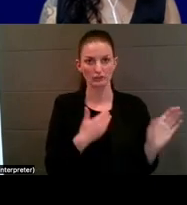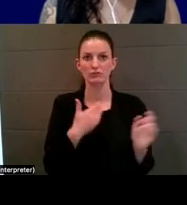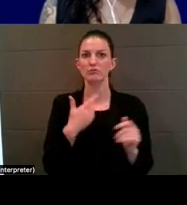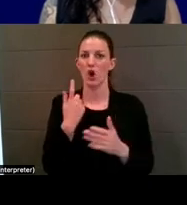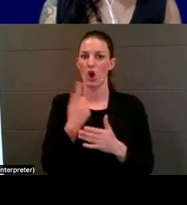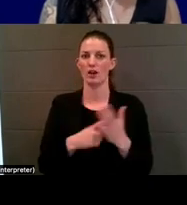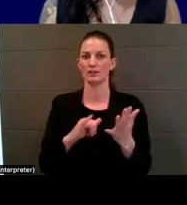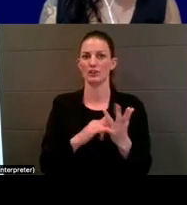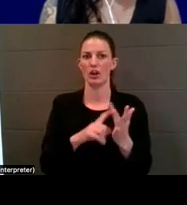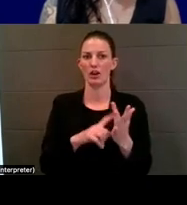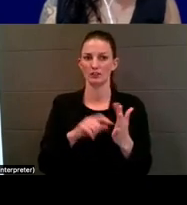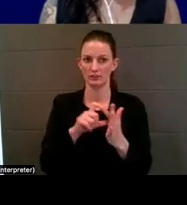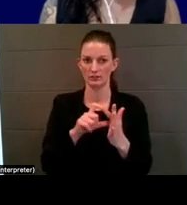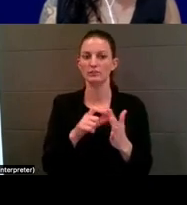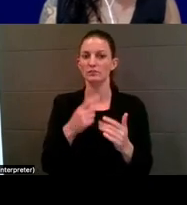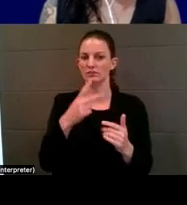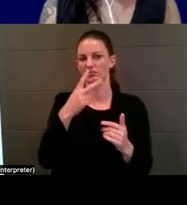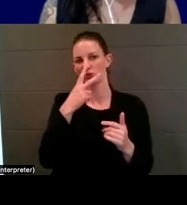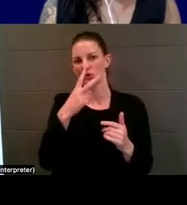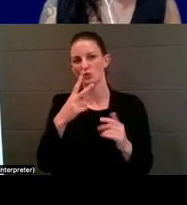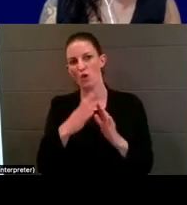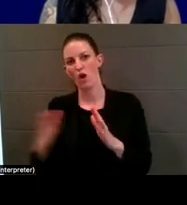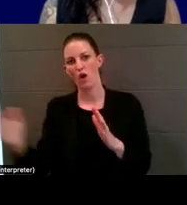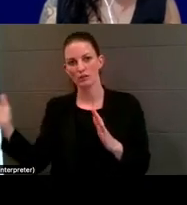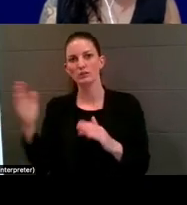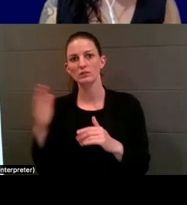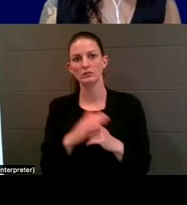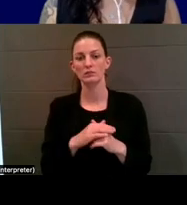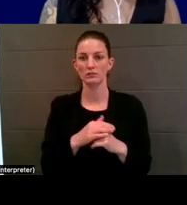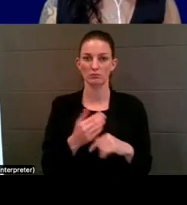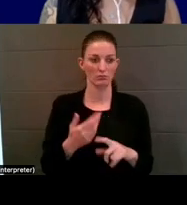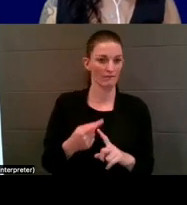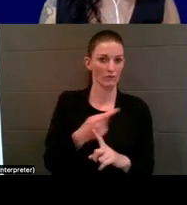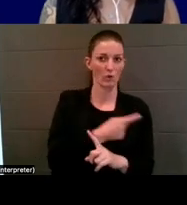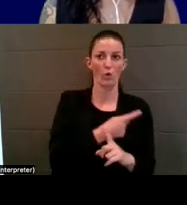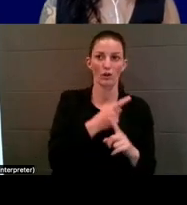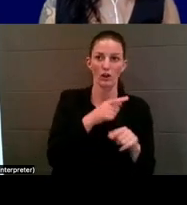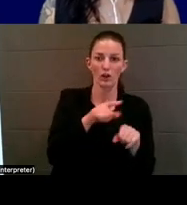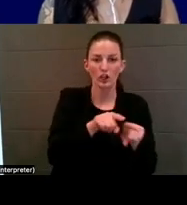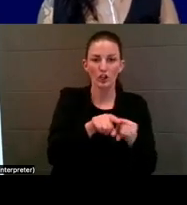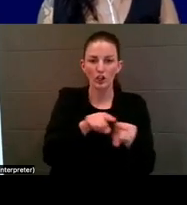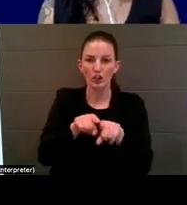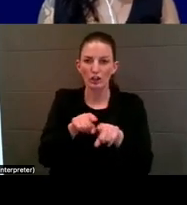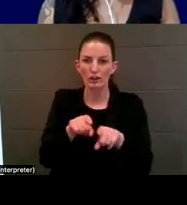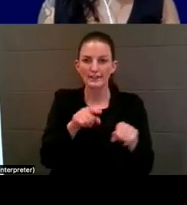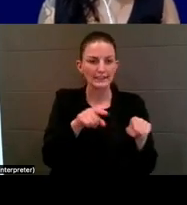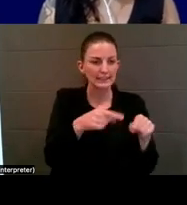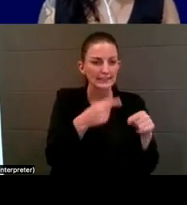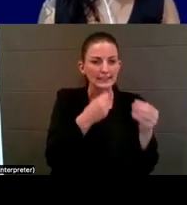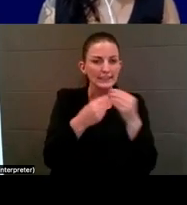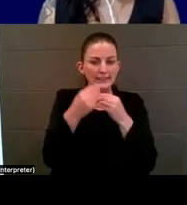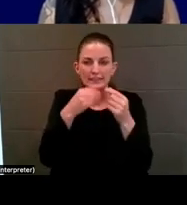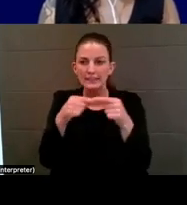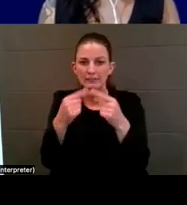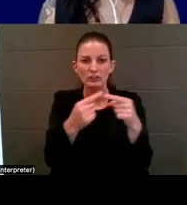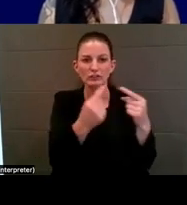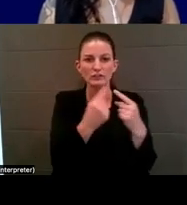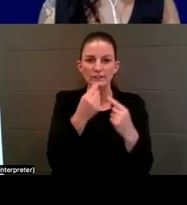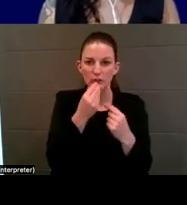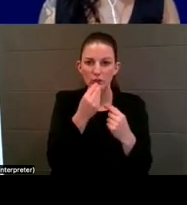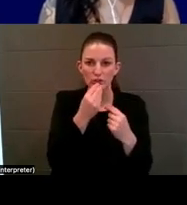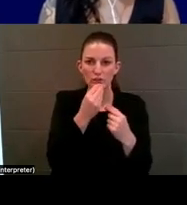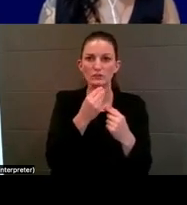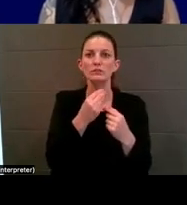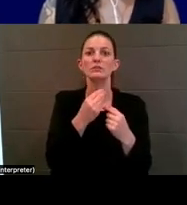learned, but they'd have laid down a really solid foundation for eating a variety of foods. And as time progresses, they become more of an